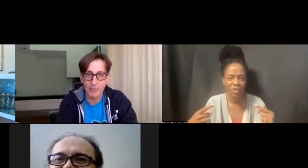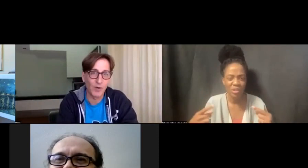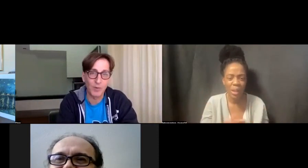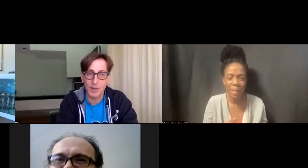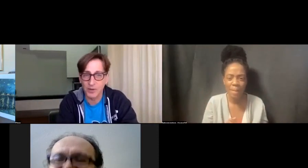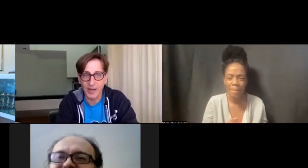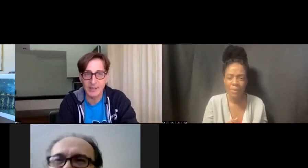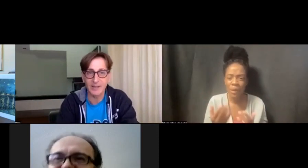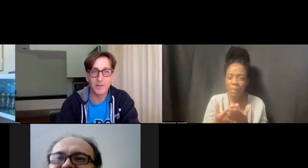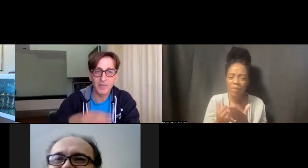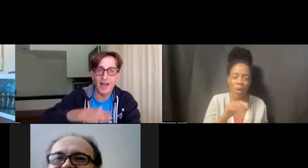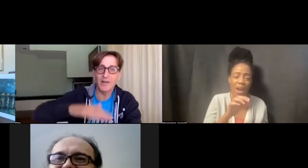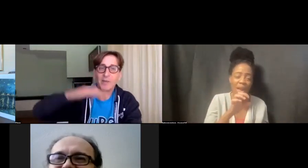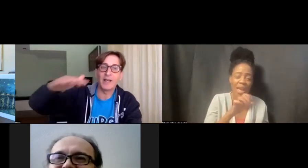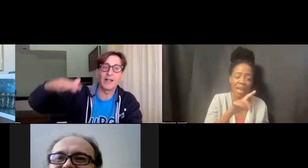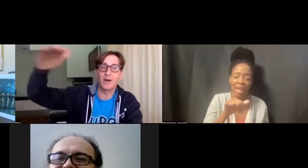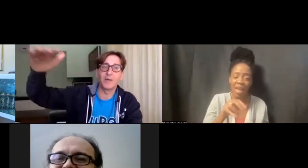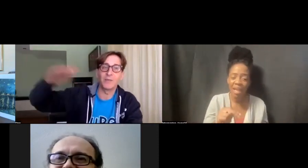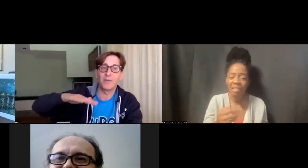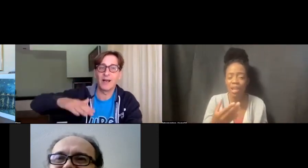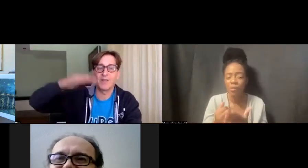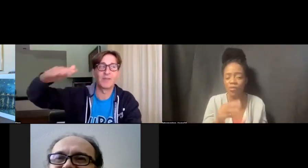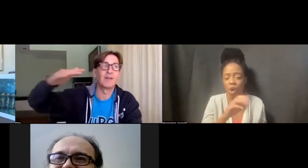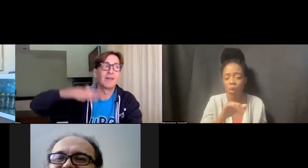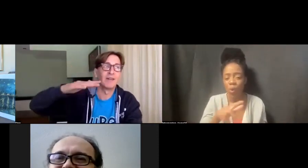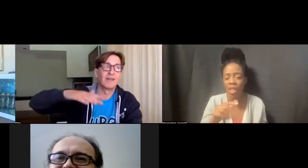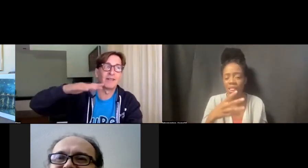Ellen, before Will and Grace, and everybody, you know,